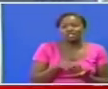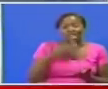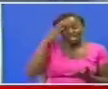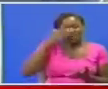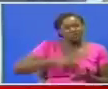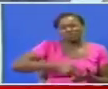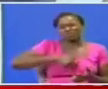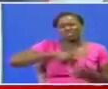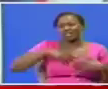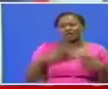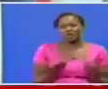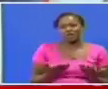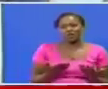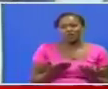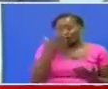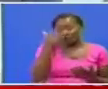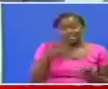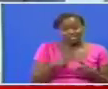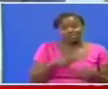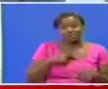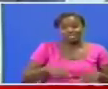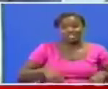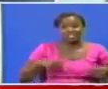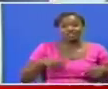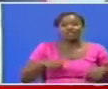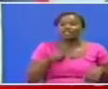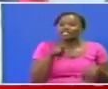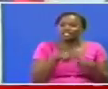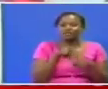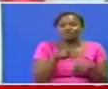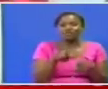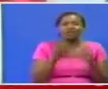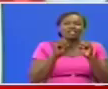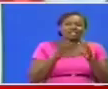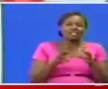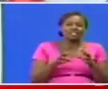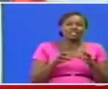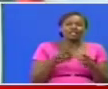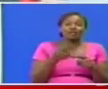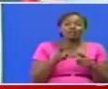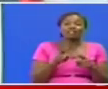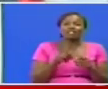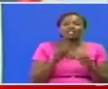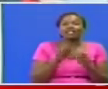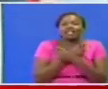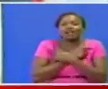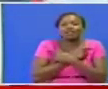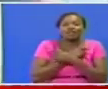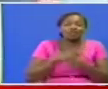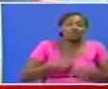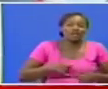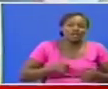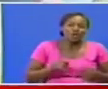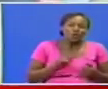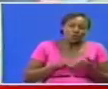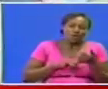feel because I lived your life. I started with nothing except the love of my parents, and today, by God's